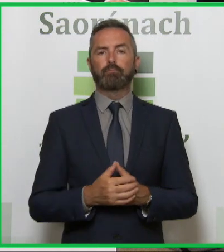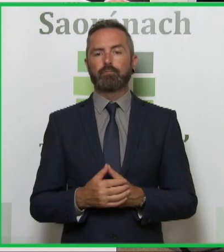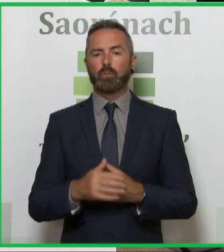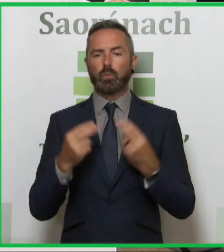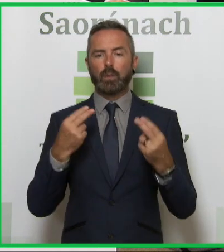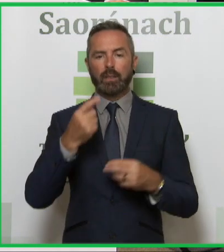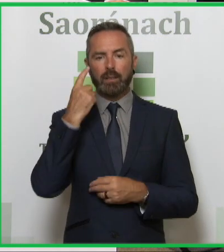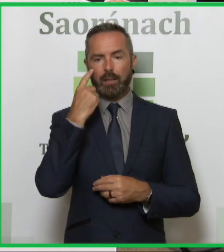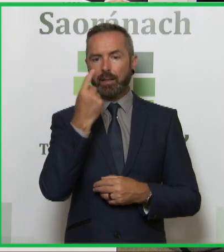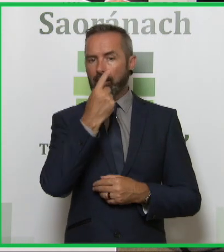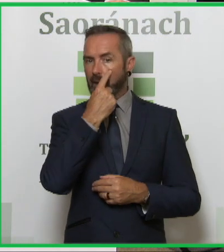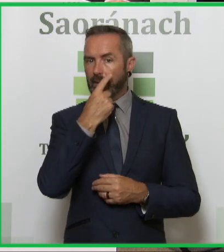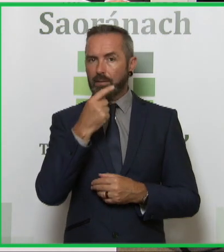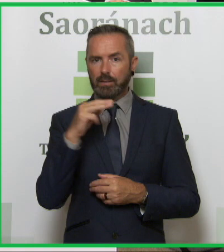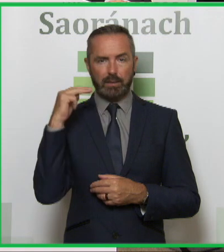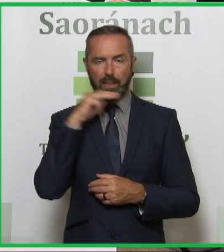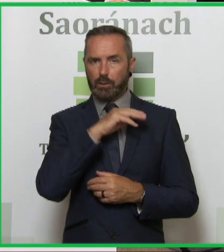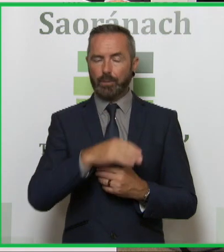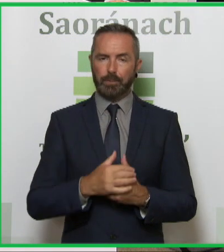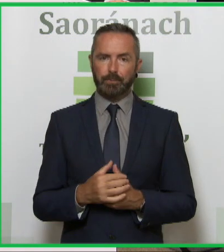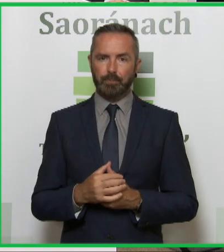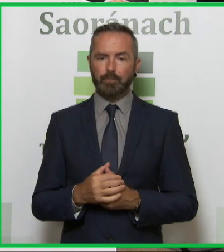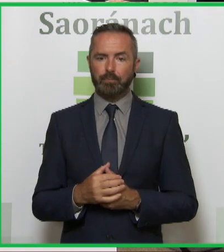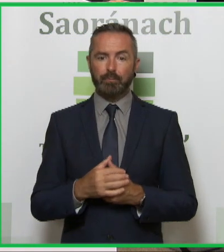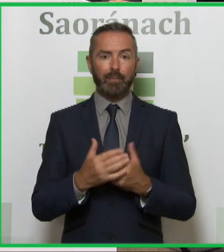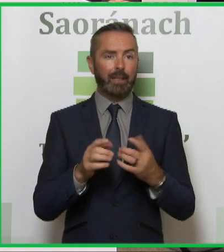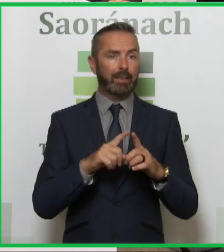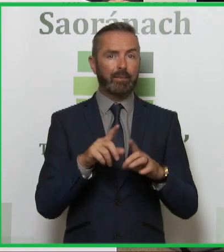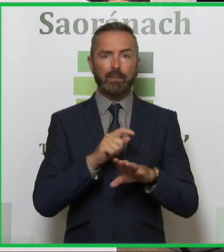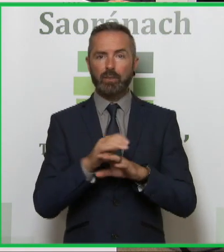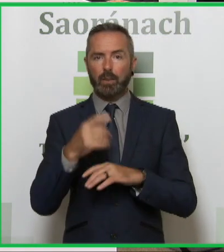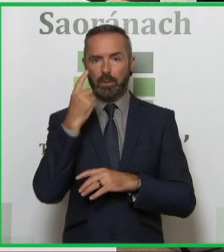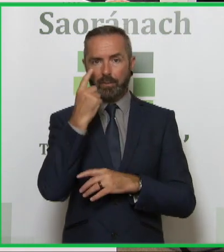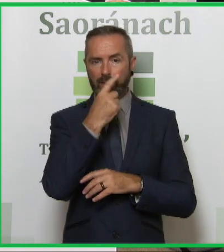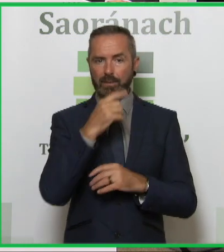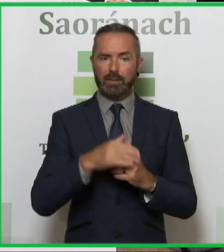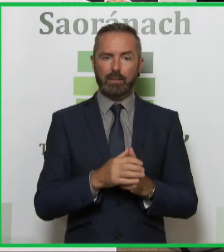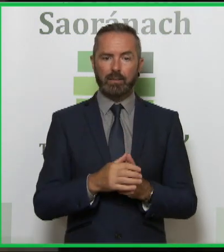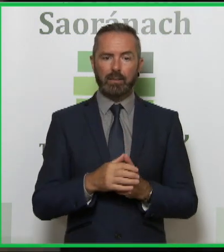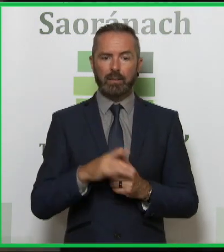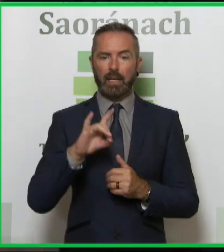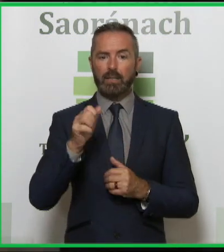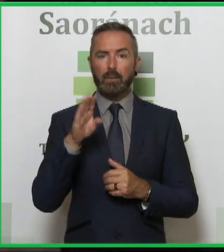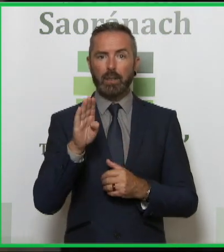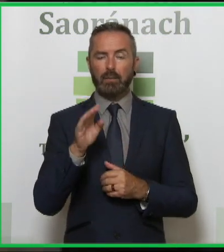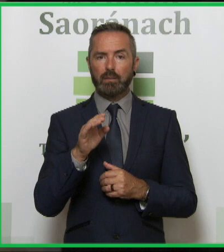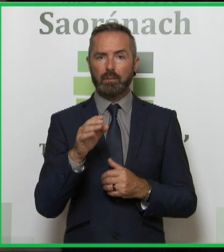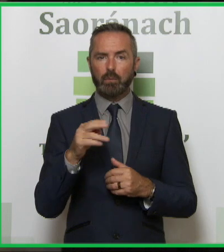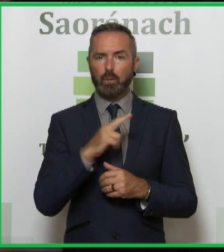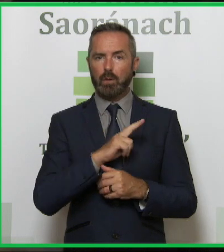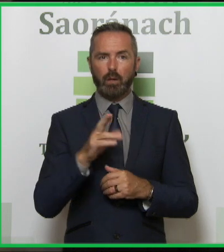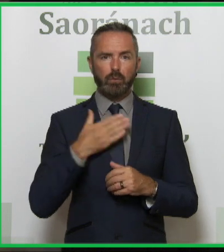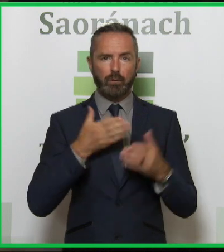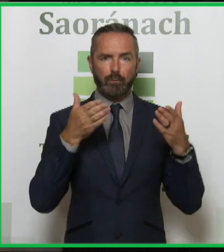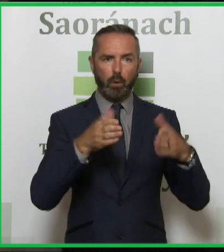evidence is essential, different forms. In the HRB, we're concerned not just with